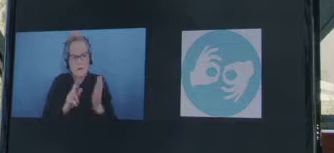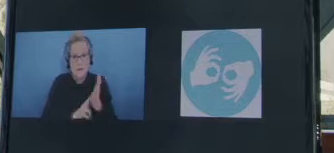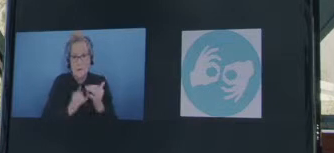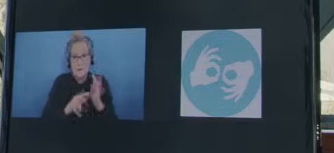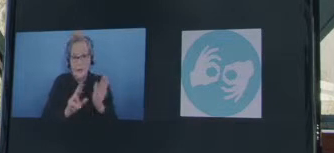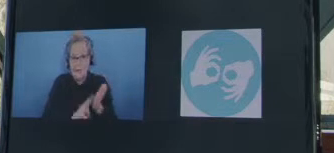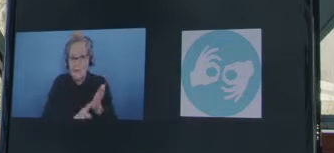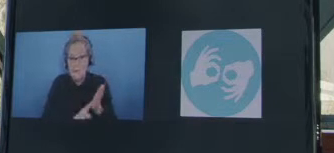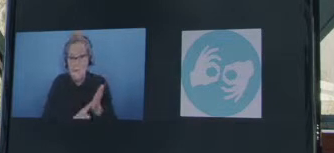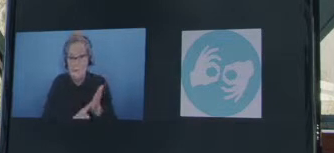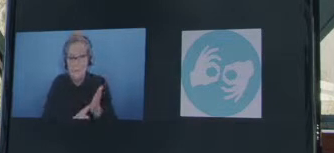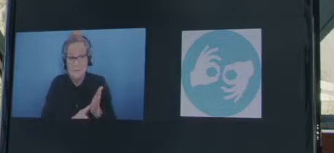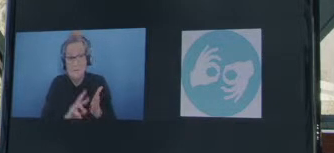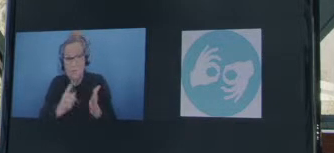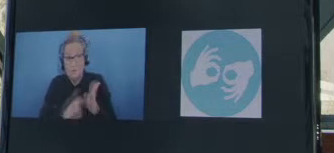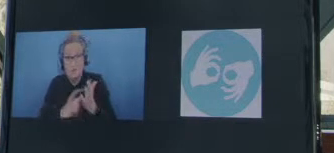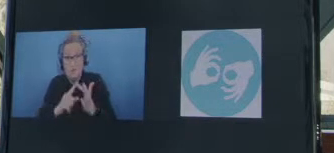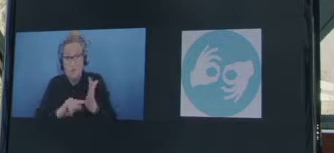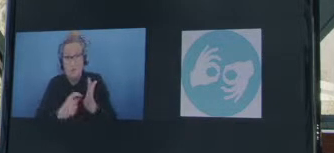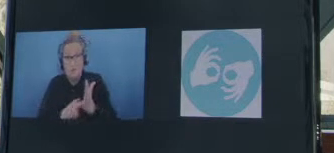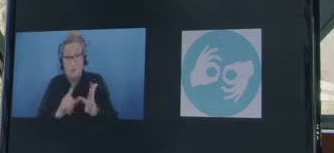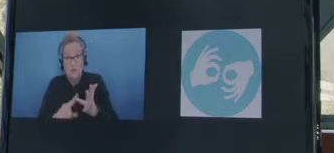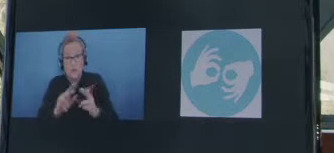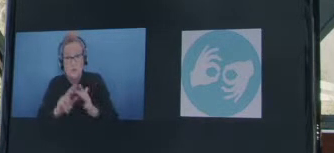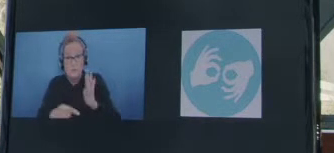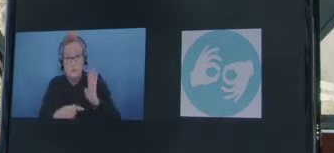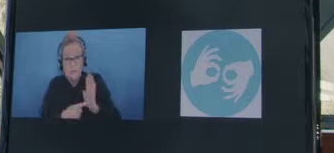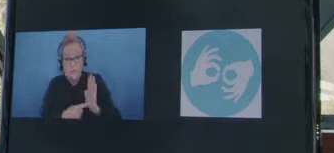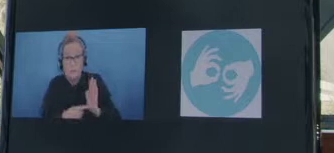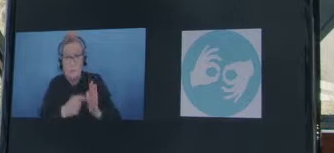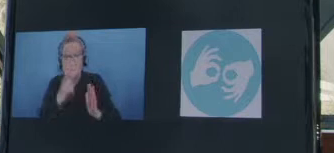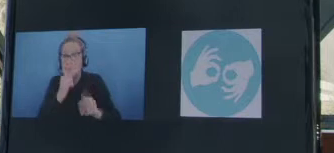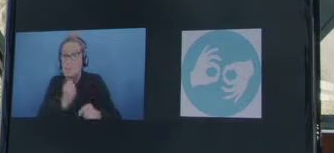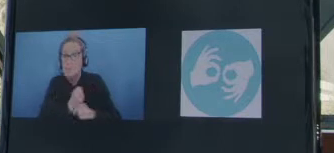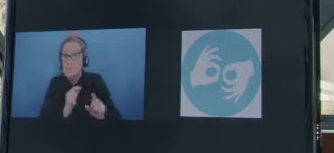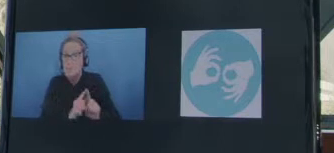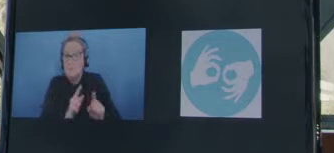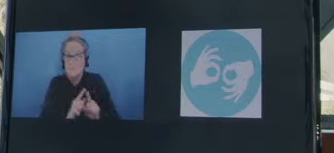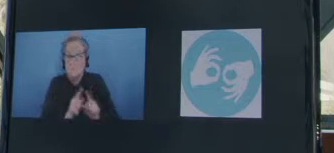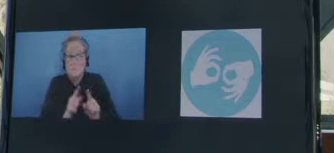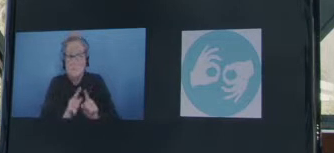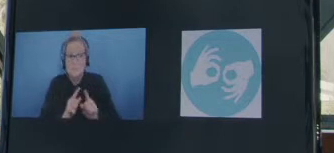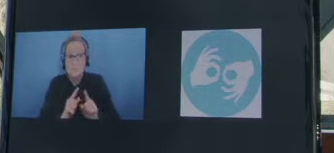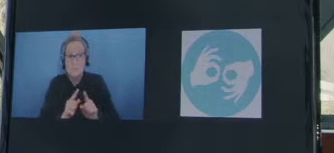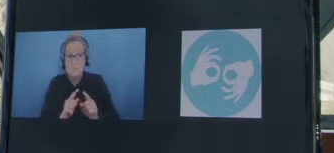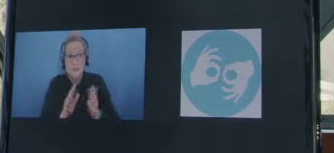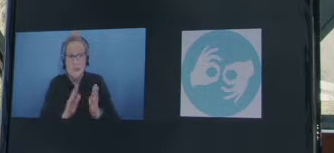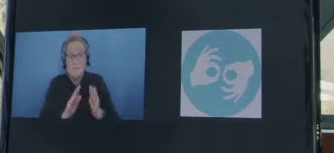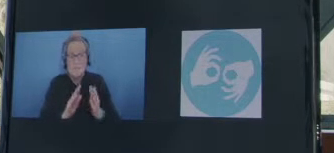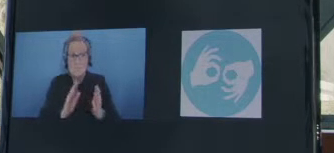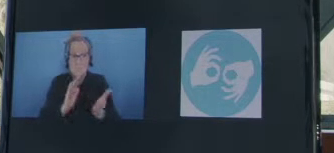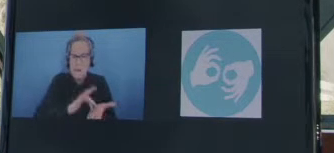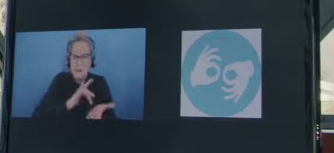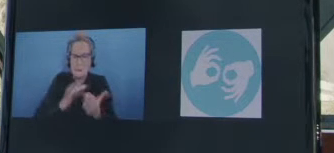terms of retrofit of buildings in the global north, medium to high density products. One of the